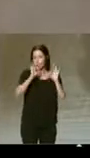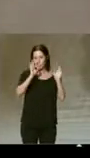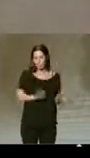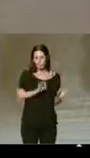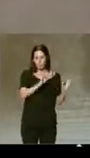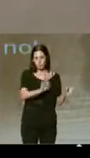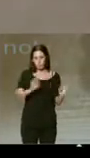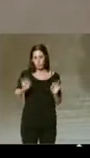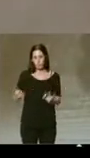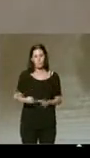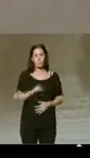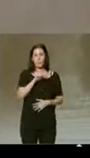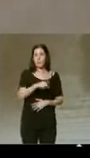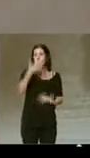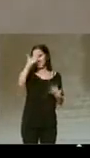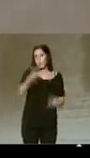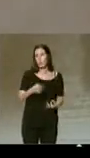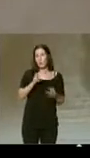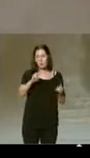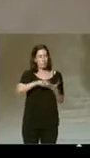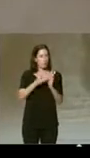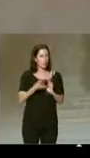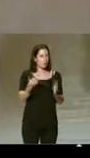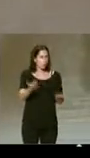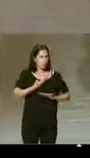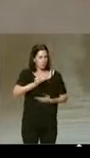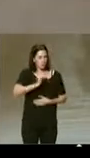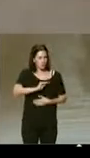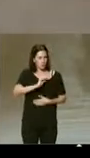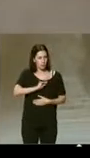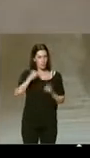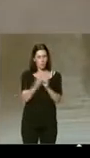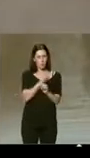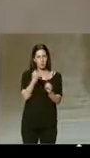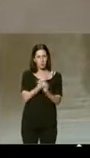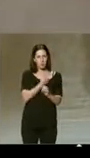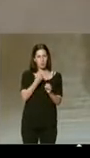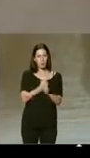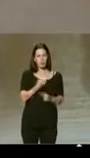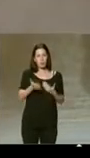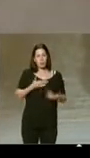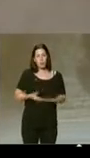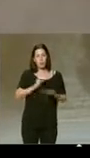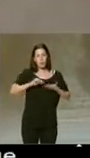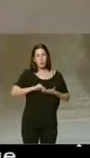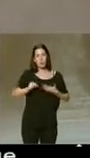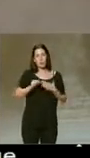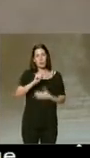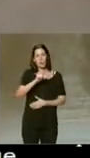So this is why we need to implement very precise models. And this is when new technologies really become